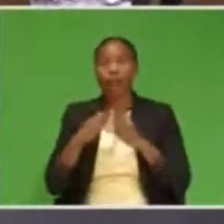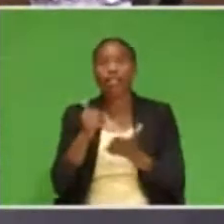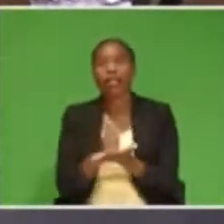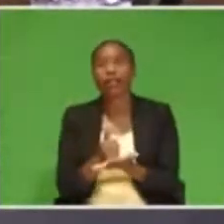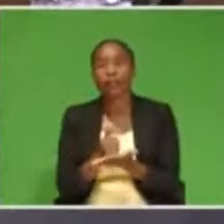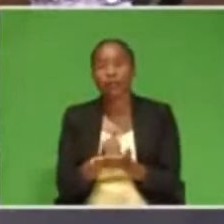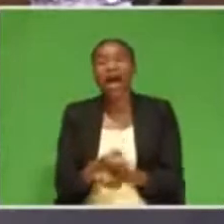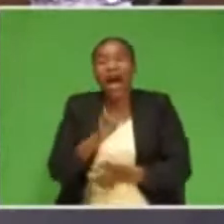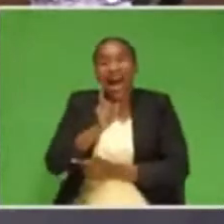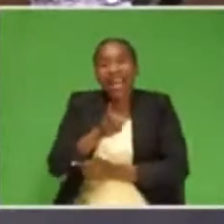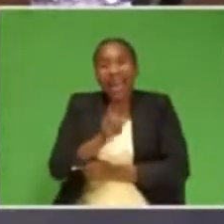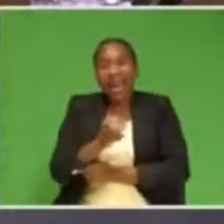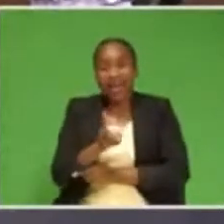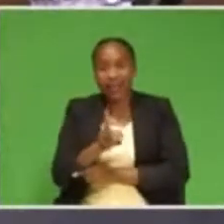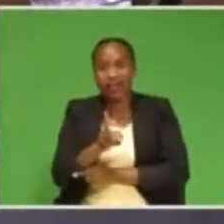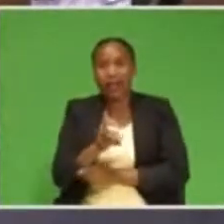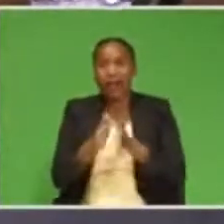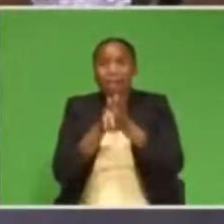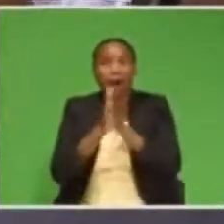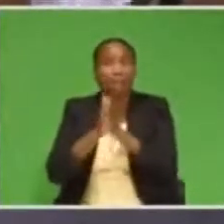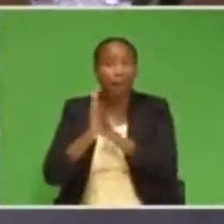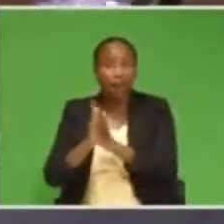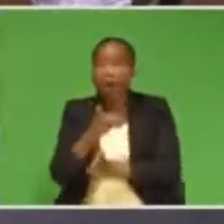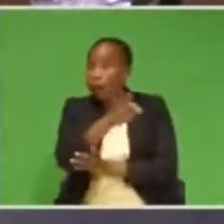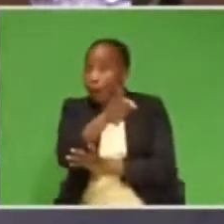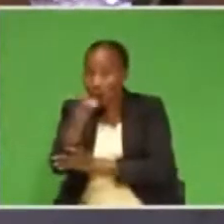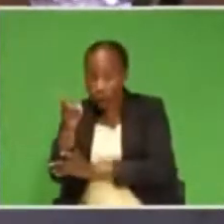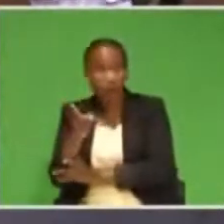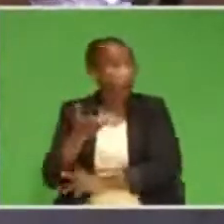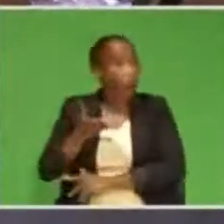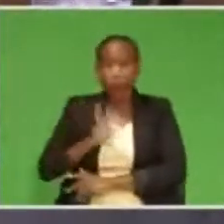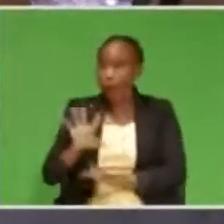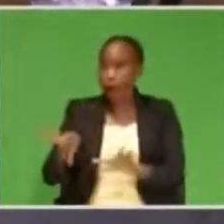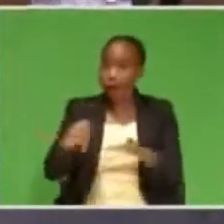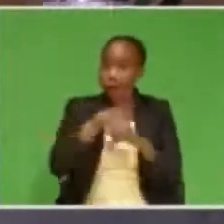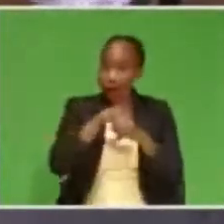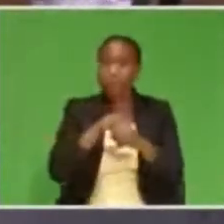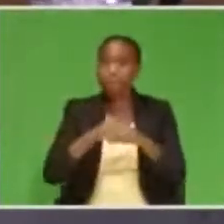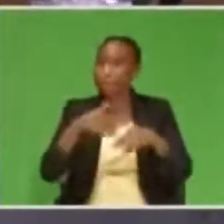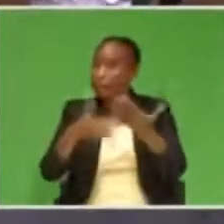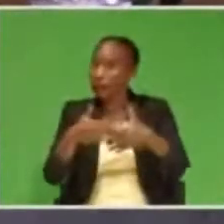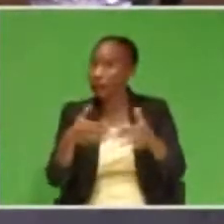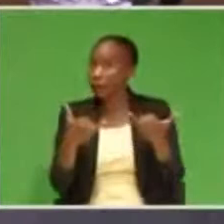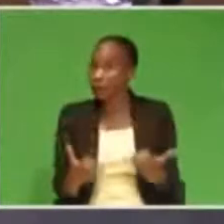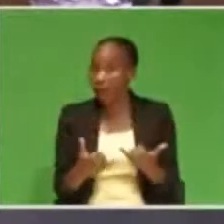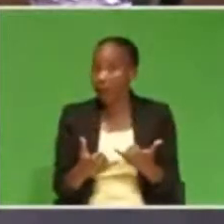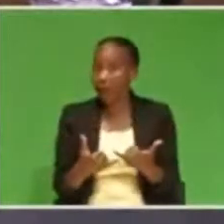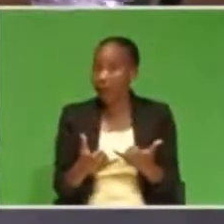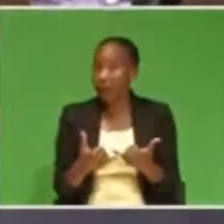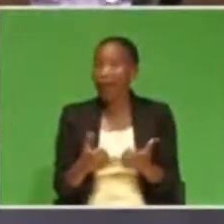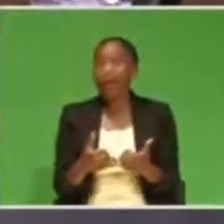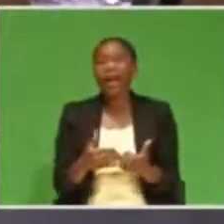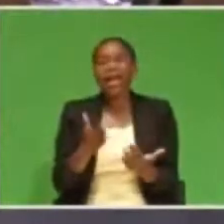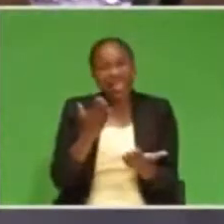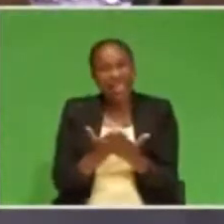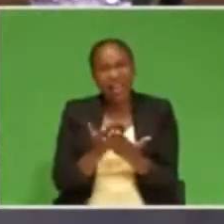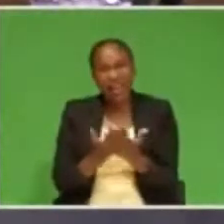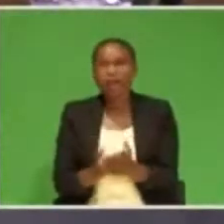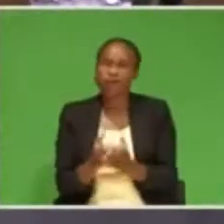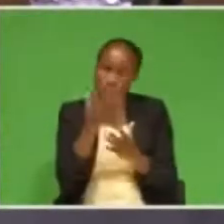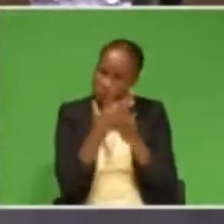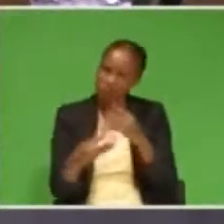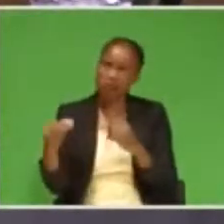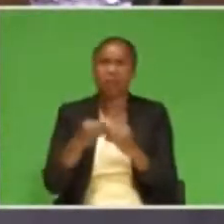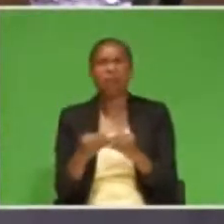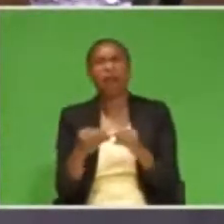I request you, those of you who do not want to be part of these proceedings today should actually leave the